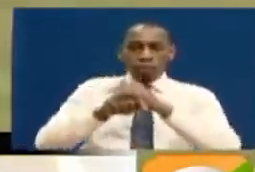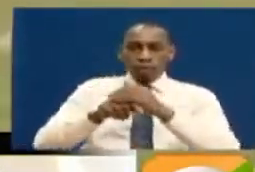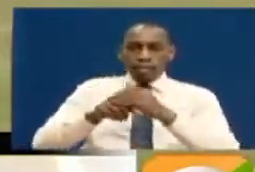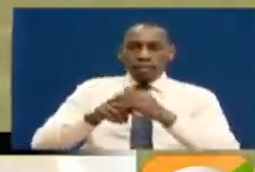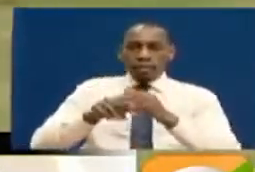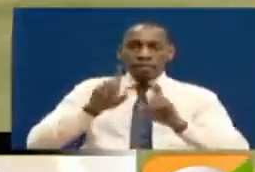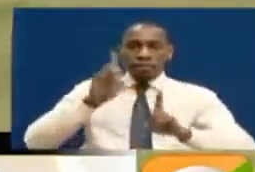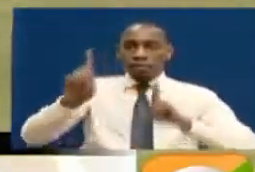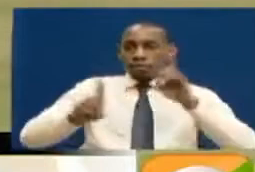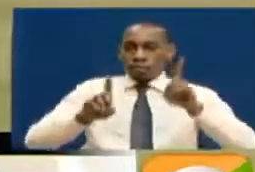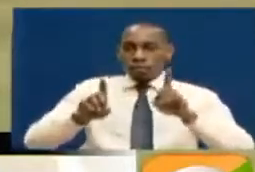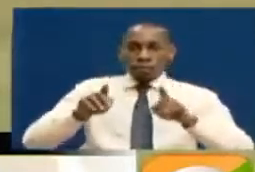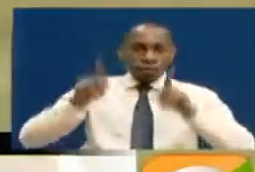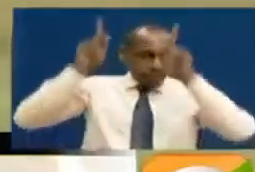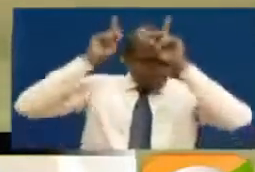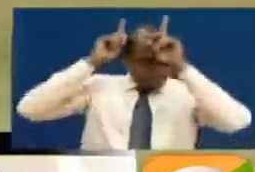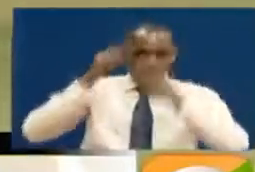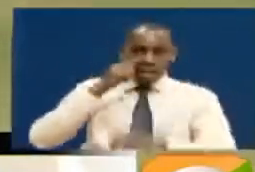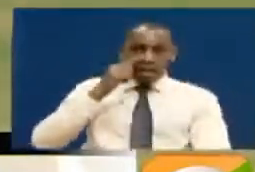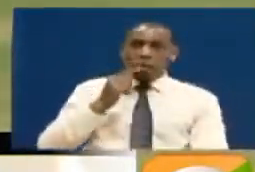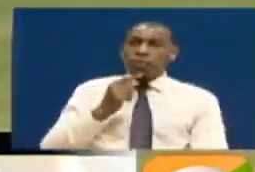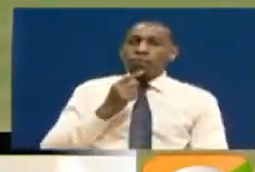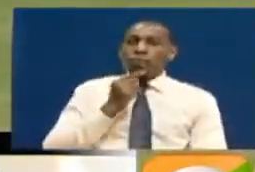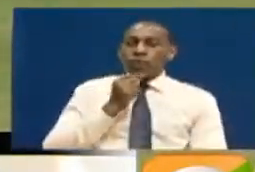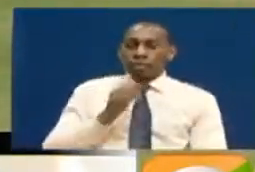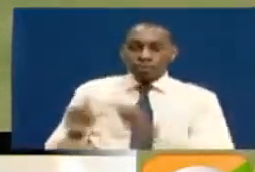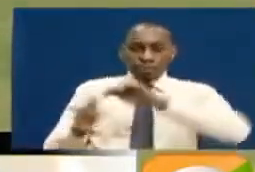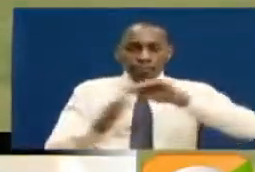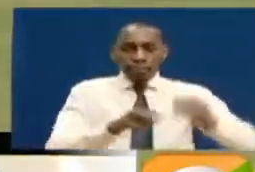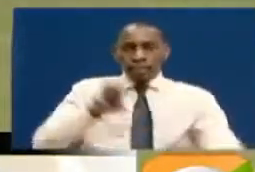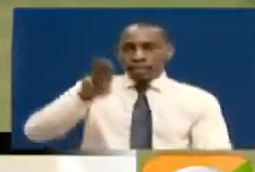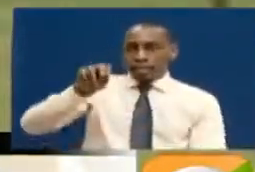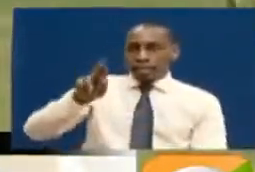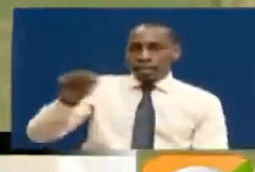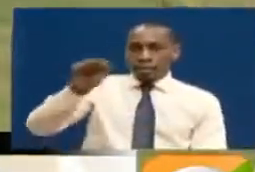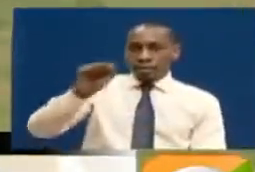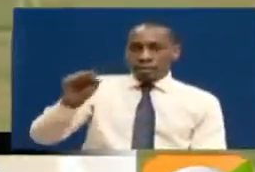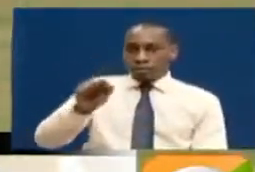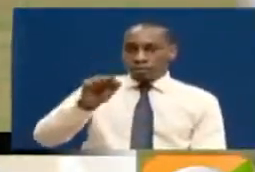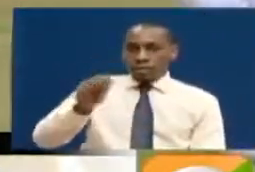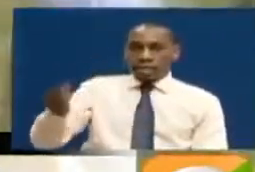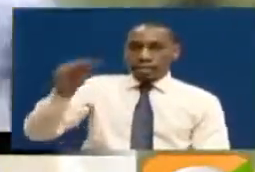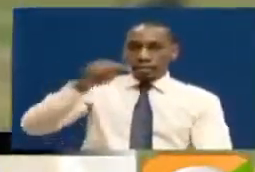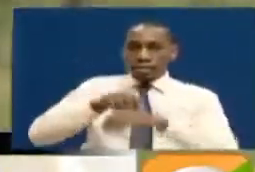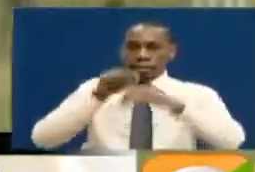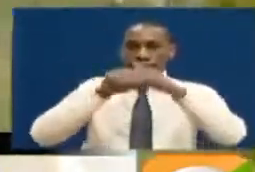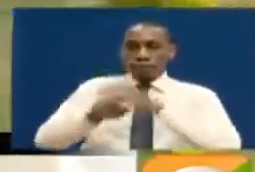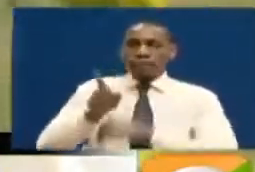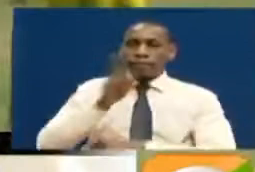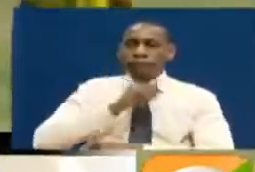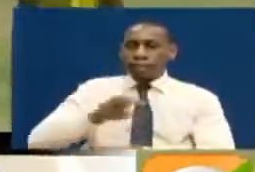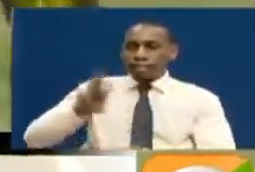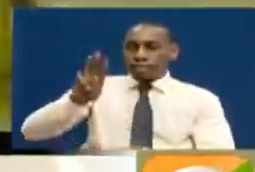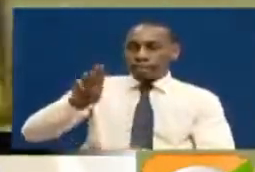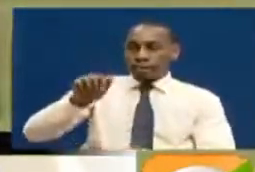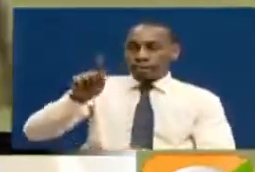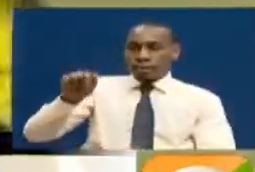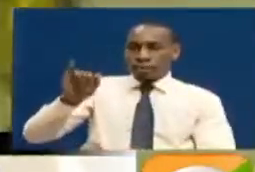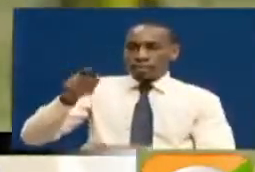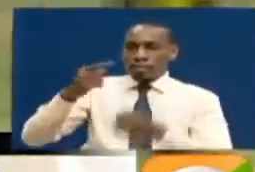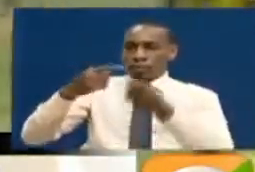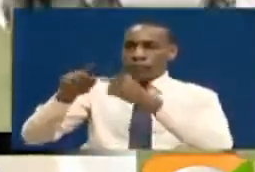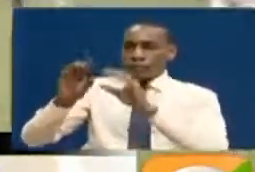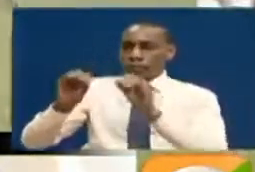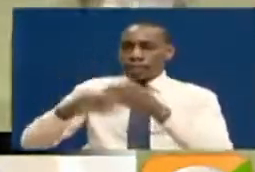for Kakamega Homeboyz, that is. In another match, a Musa Masika stoppage time goal ended Wazito's winless run after they beat